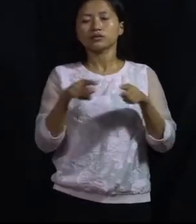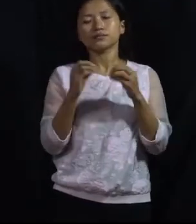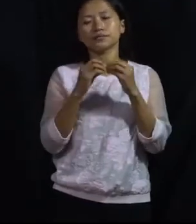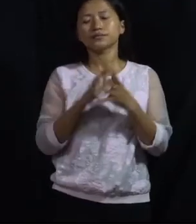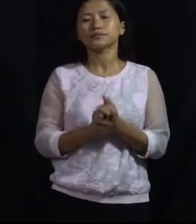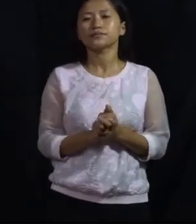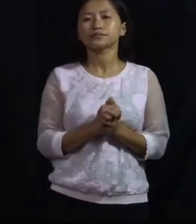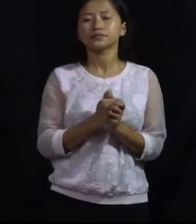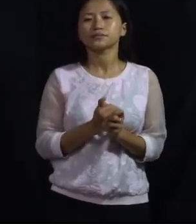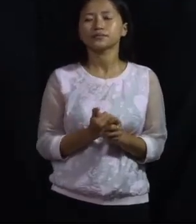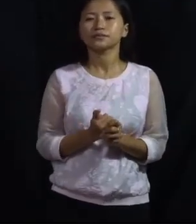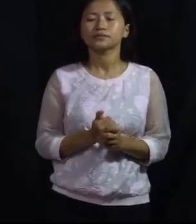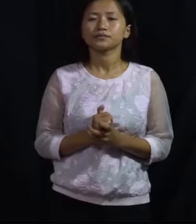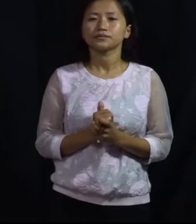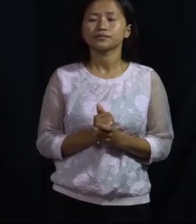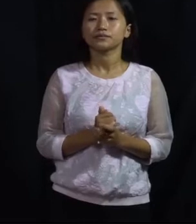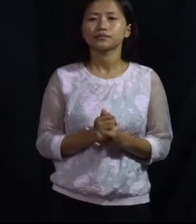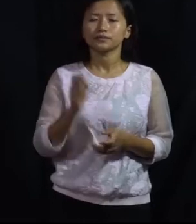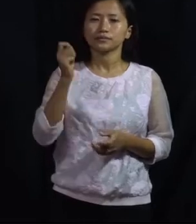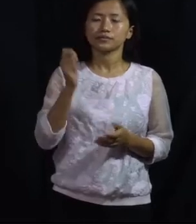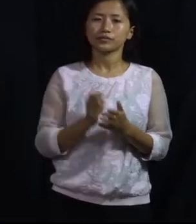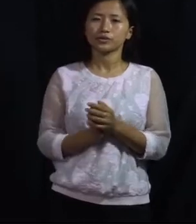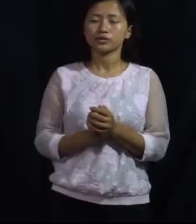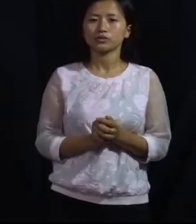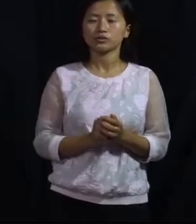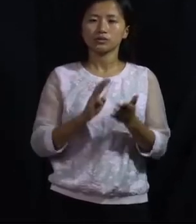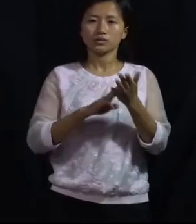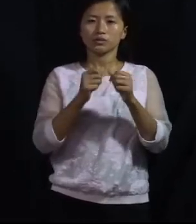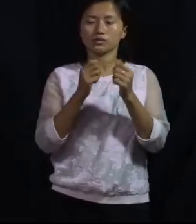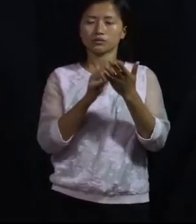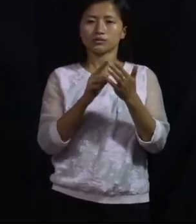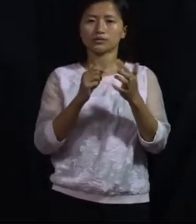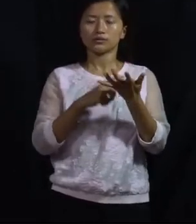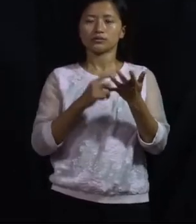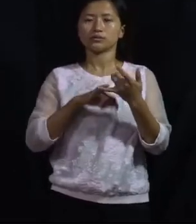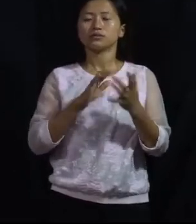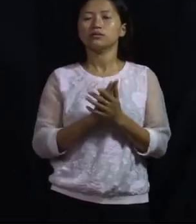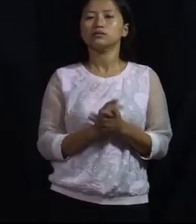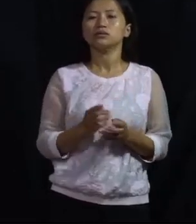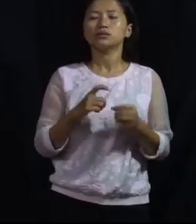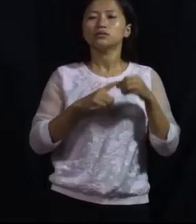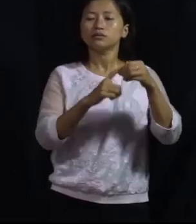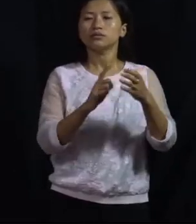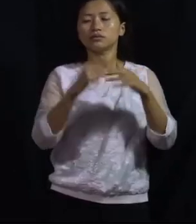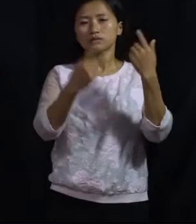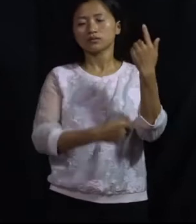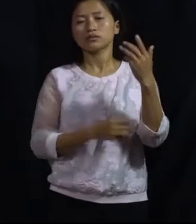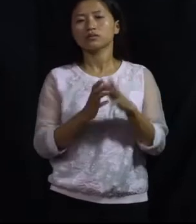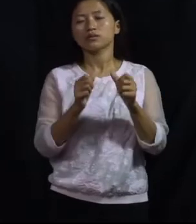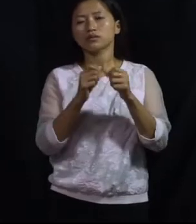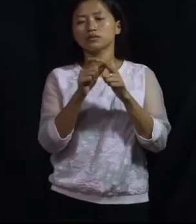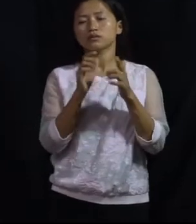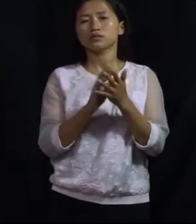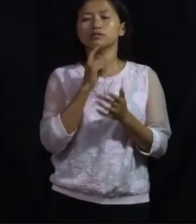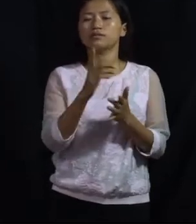your capital account. Working notes. The question clearly states that in the last additional